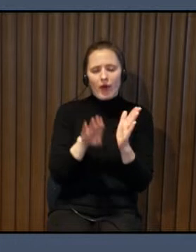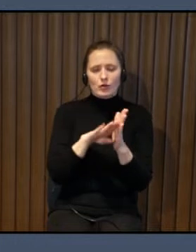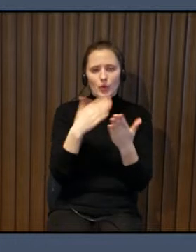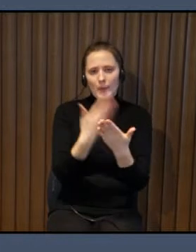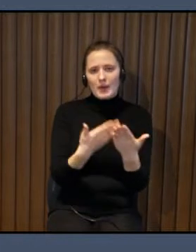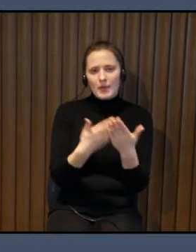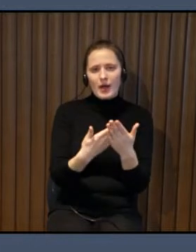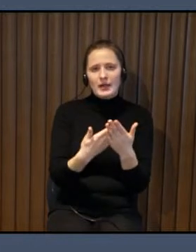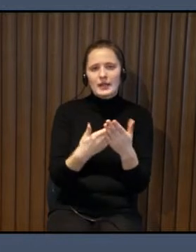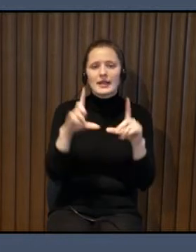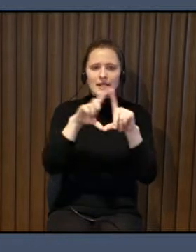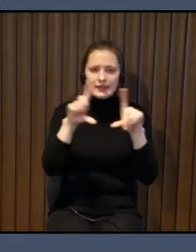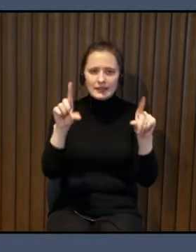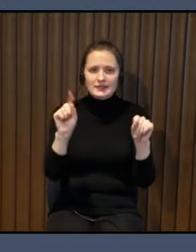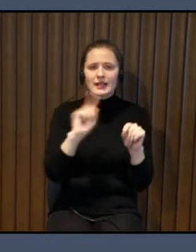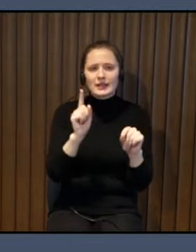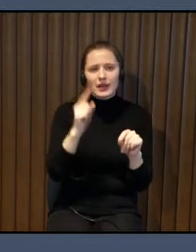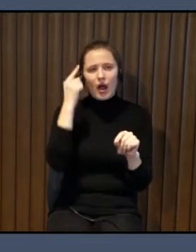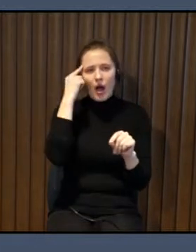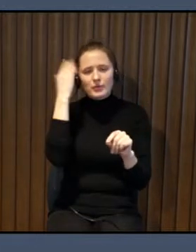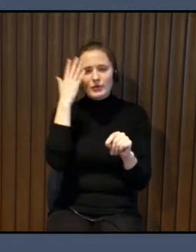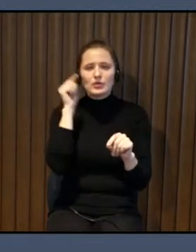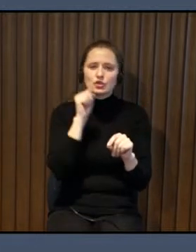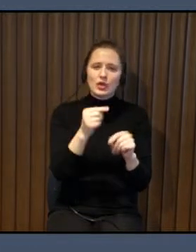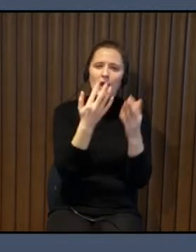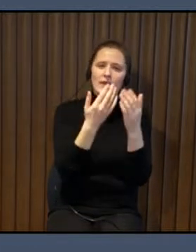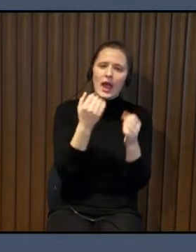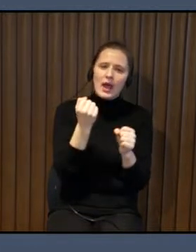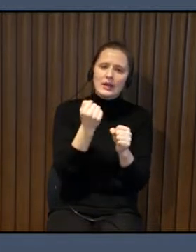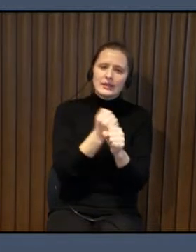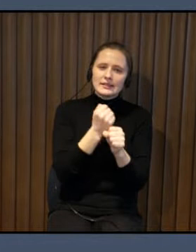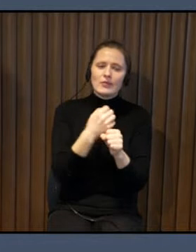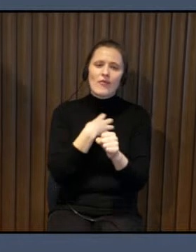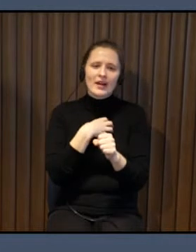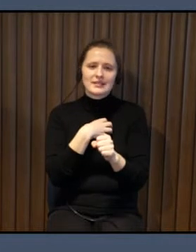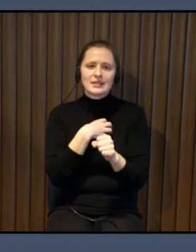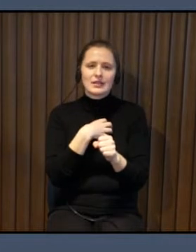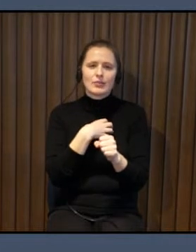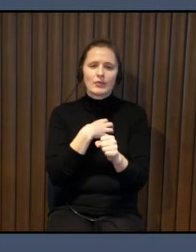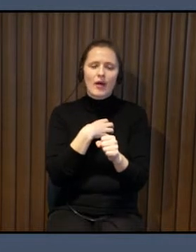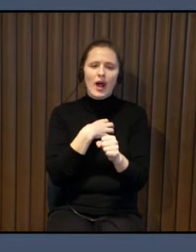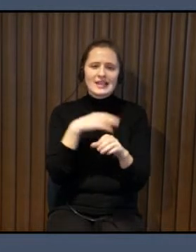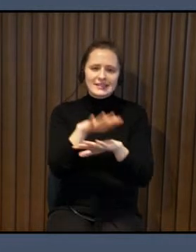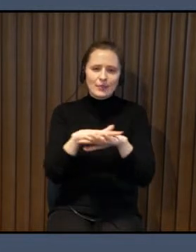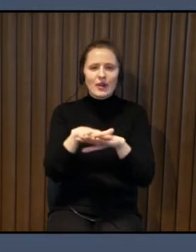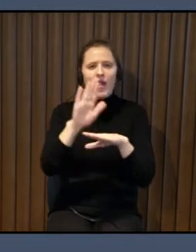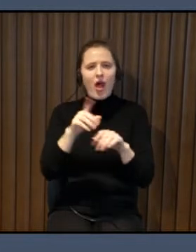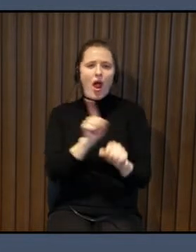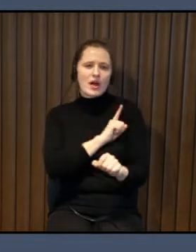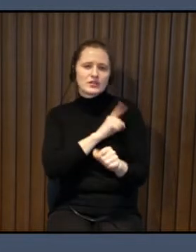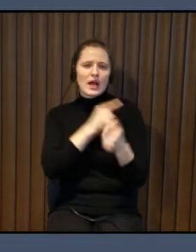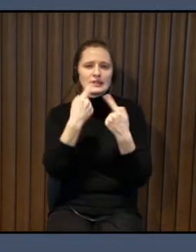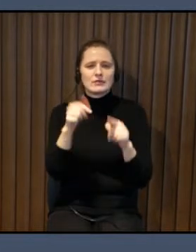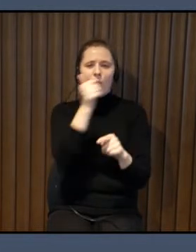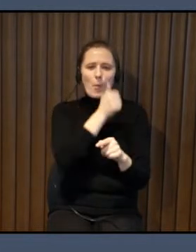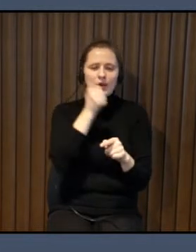If something is not observed, for example, there is not a ramp